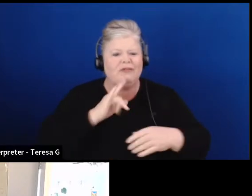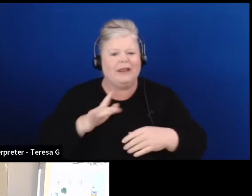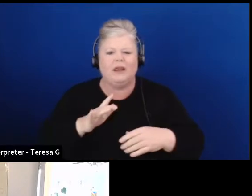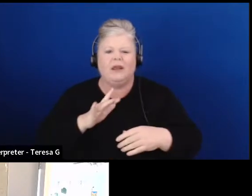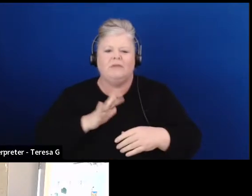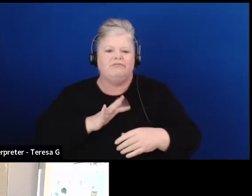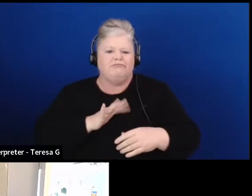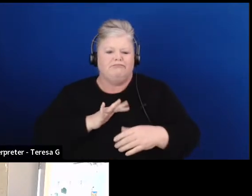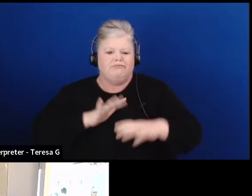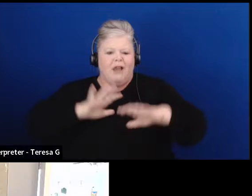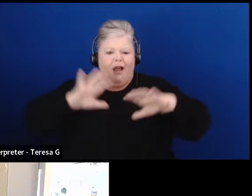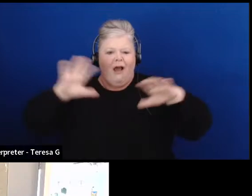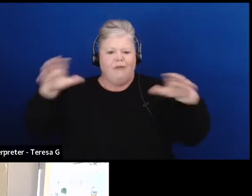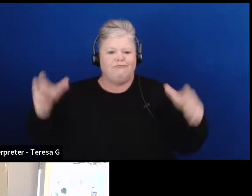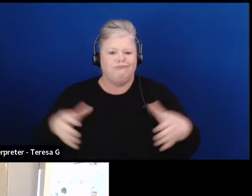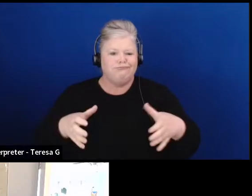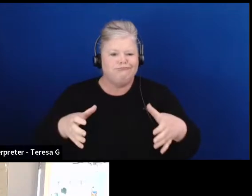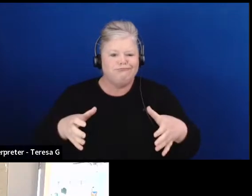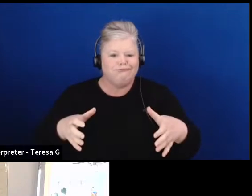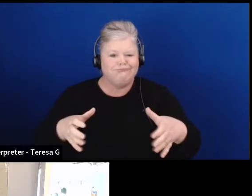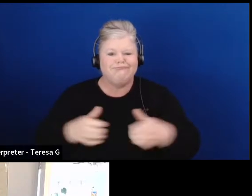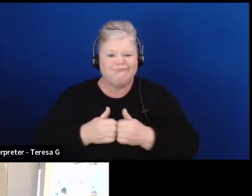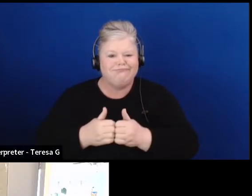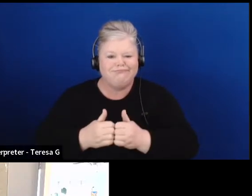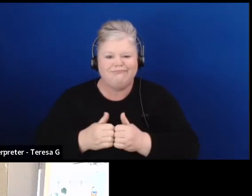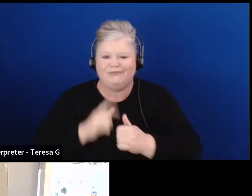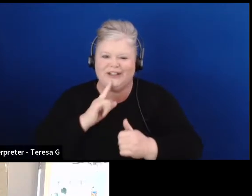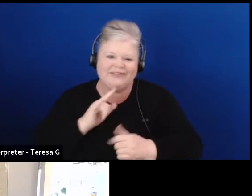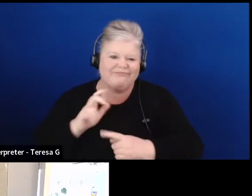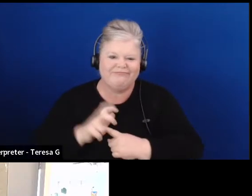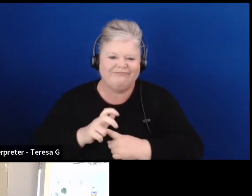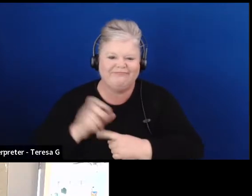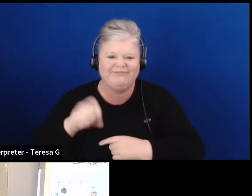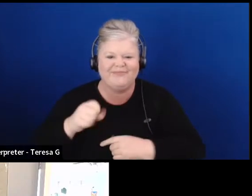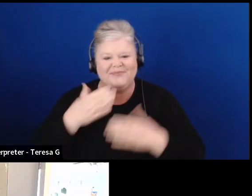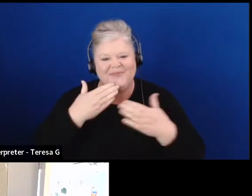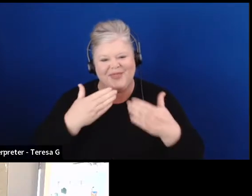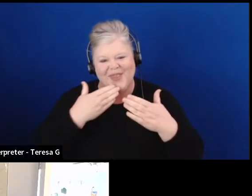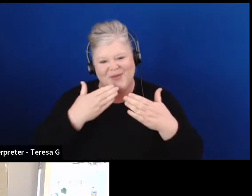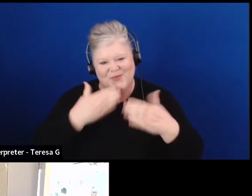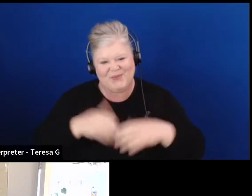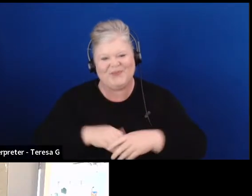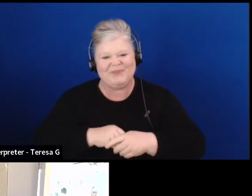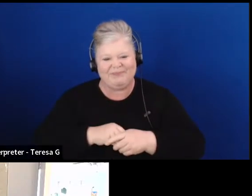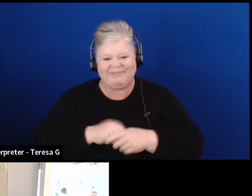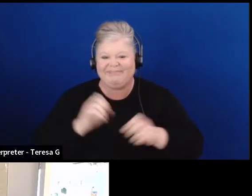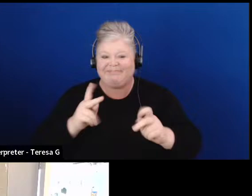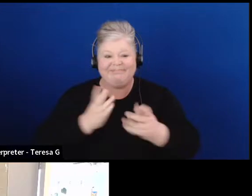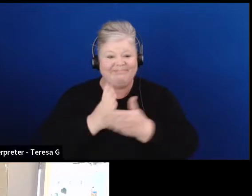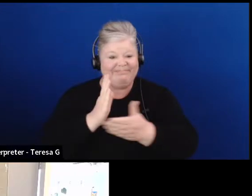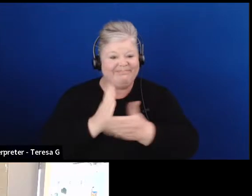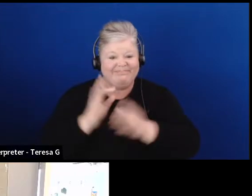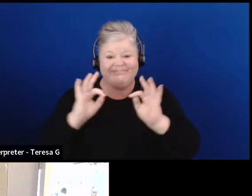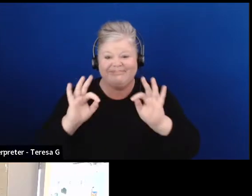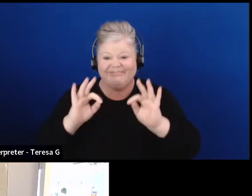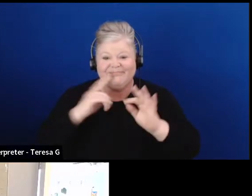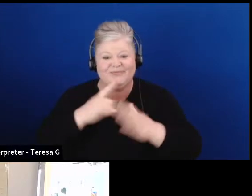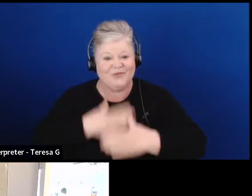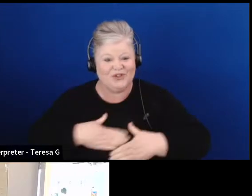together. Yeah, it was great. Thank you. All right, appreciate